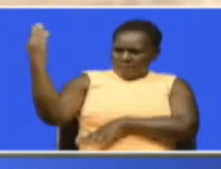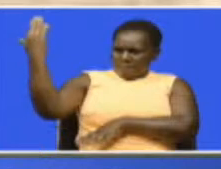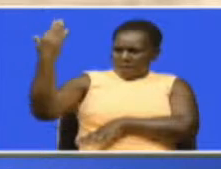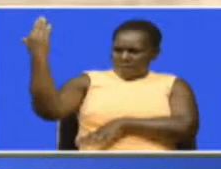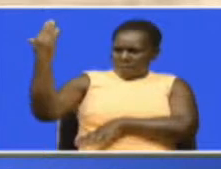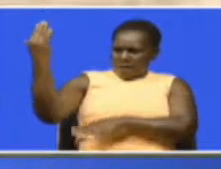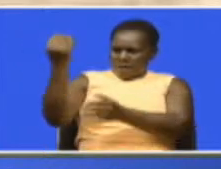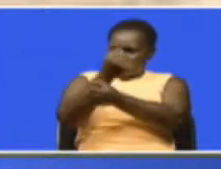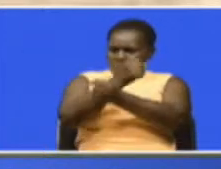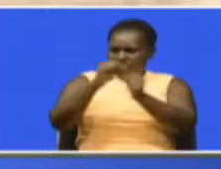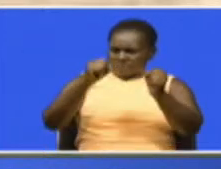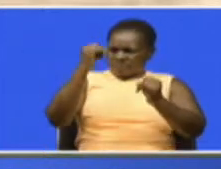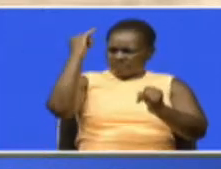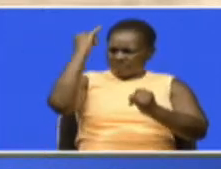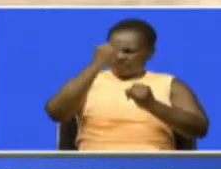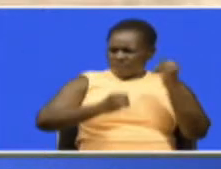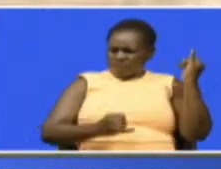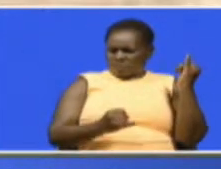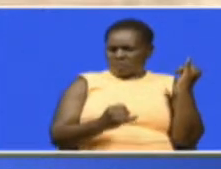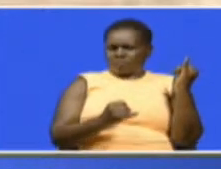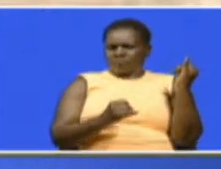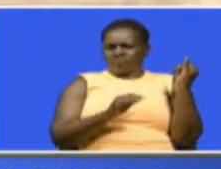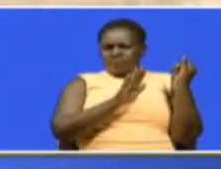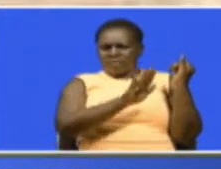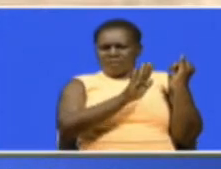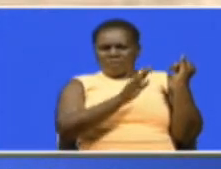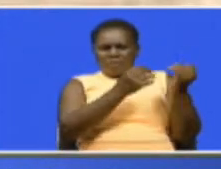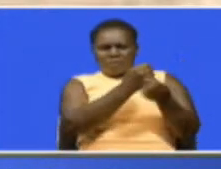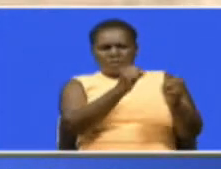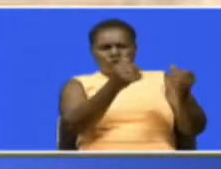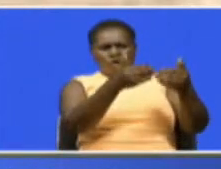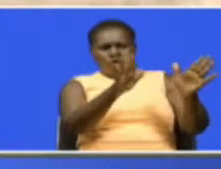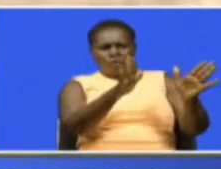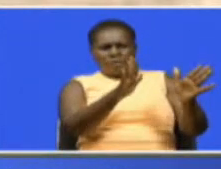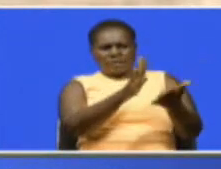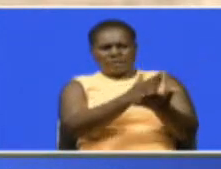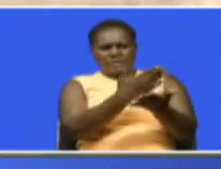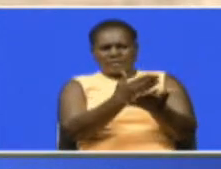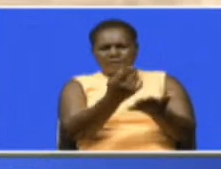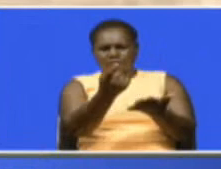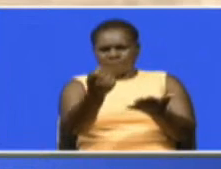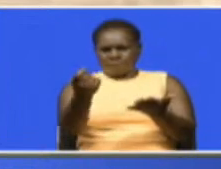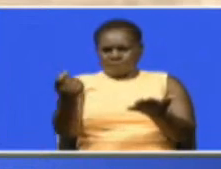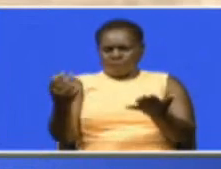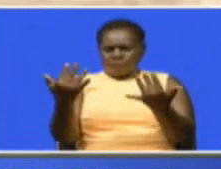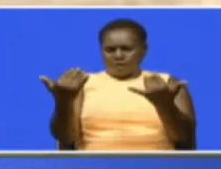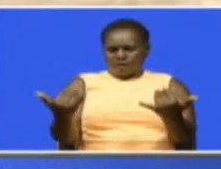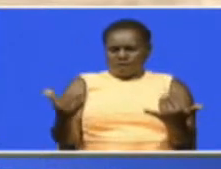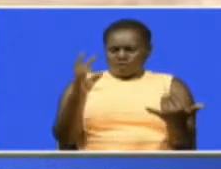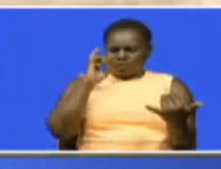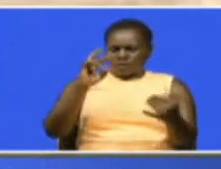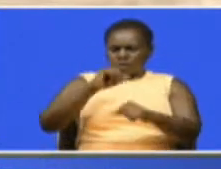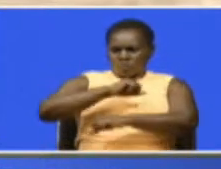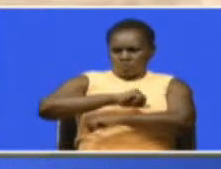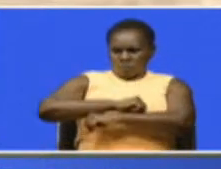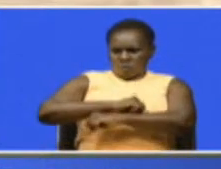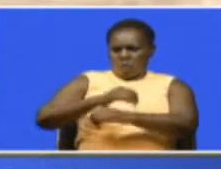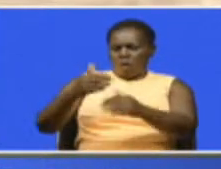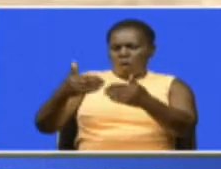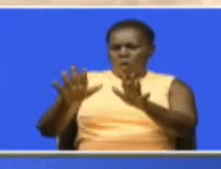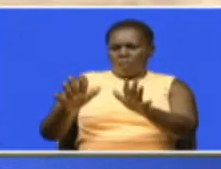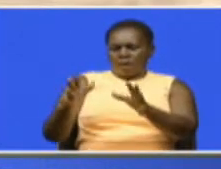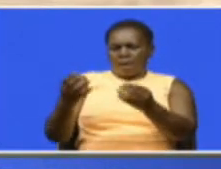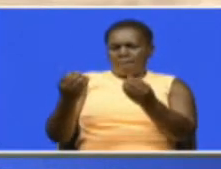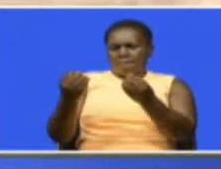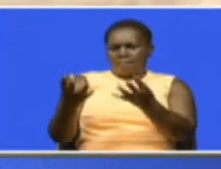the president. He has reopened a few sectors, and now we are seeing the schools reopen. A lot